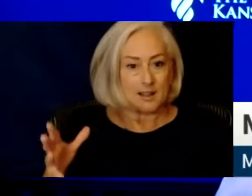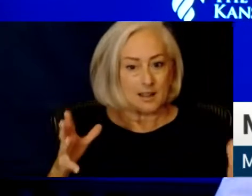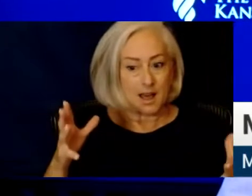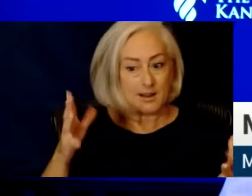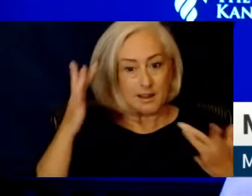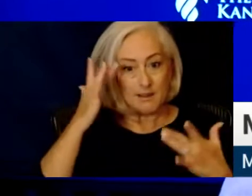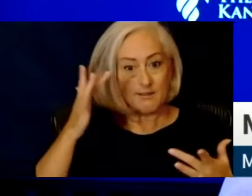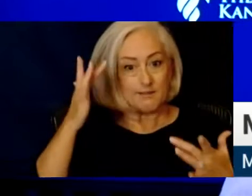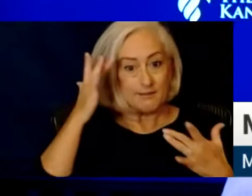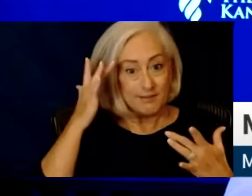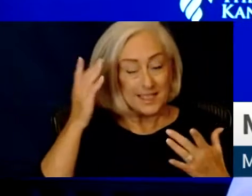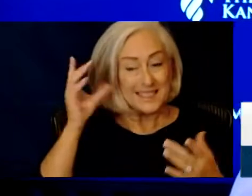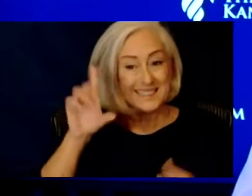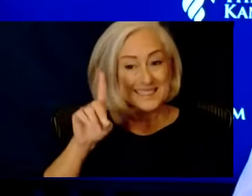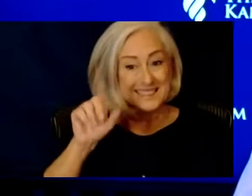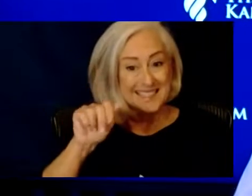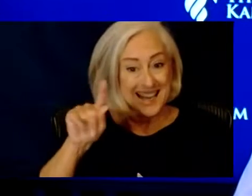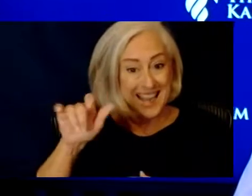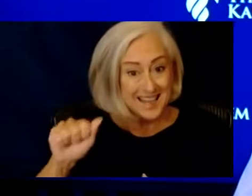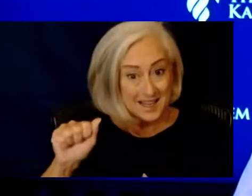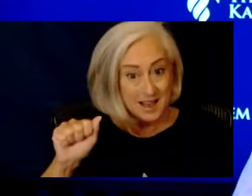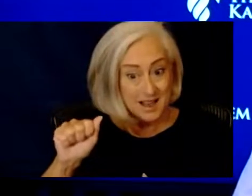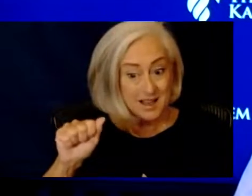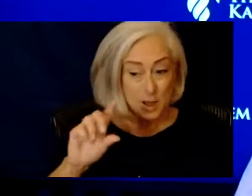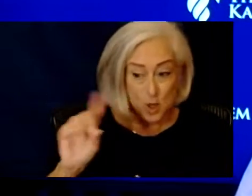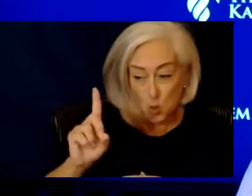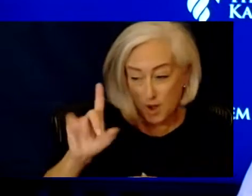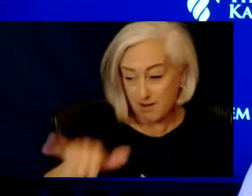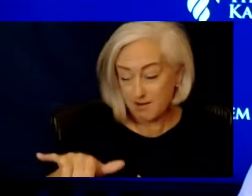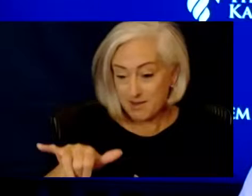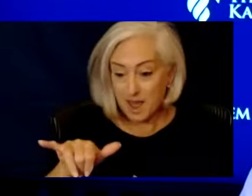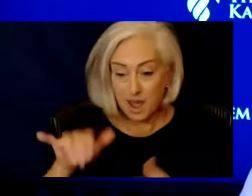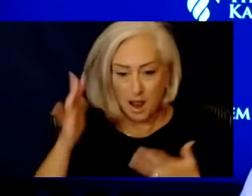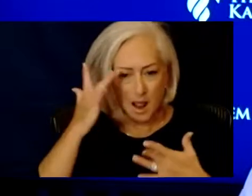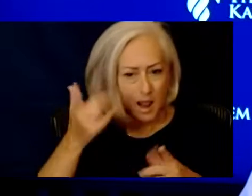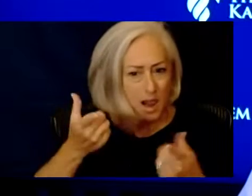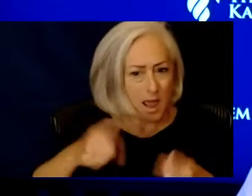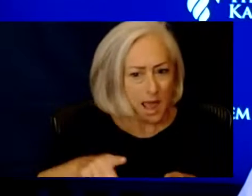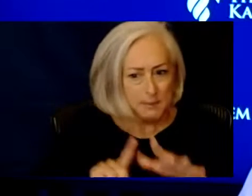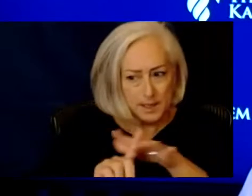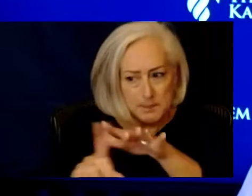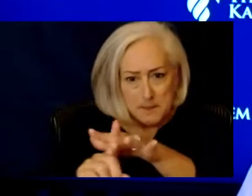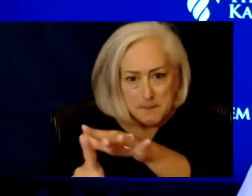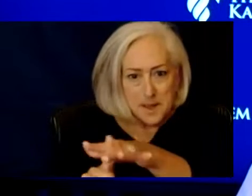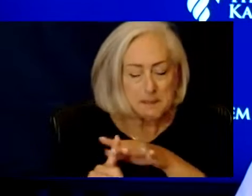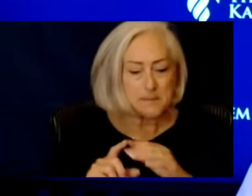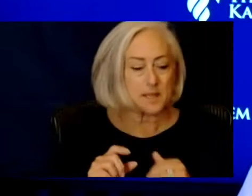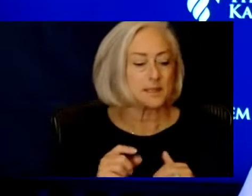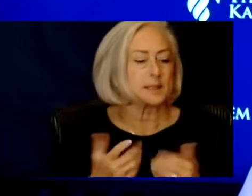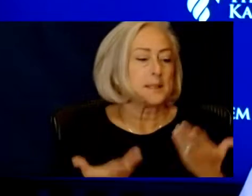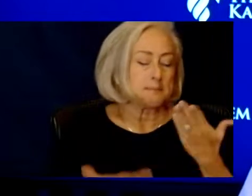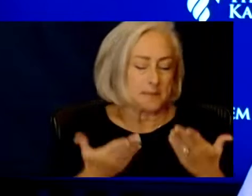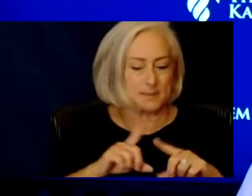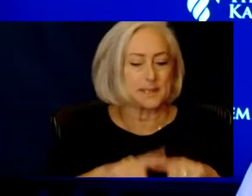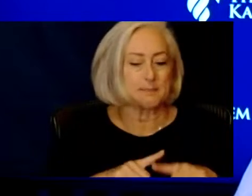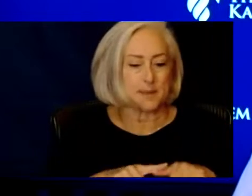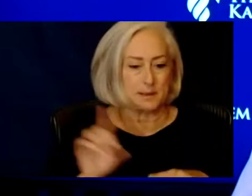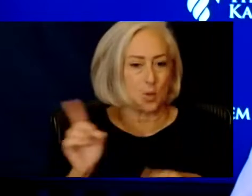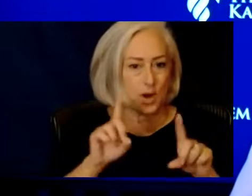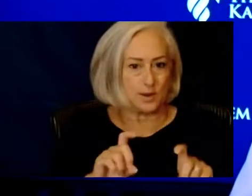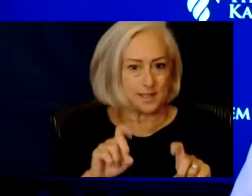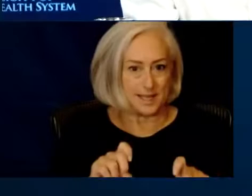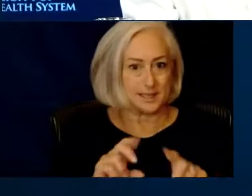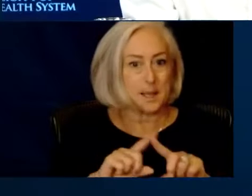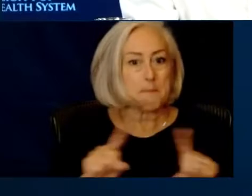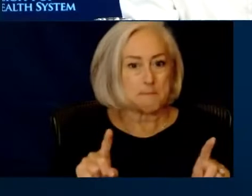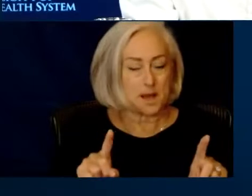point in time, probably limited a little bit about the types of testing that is available for everybody, but we've definitely seen an uptick in it. So